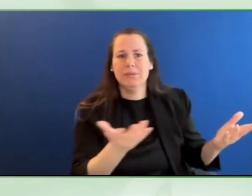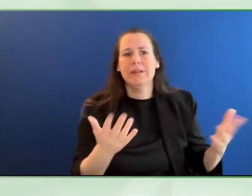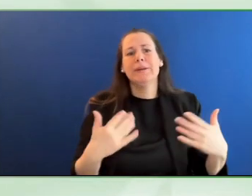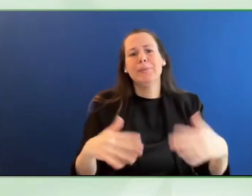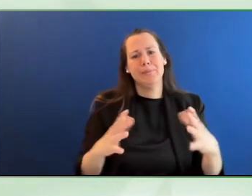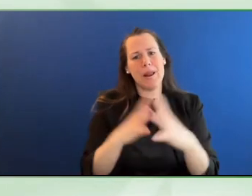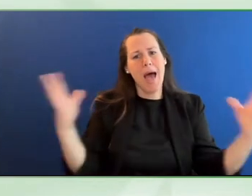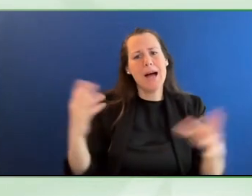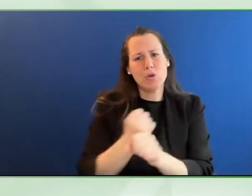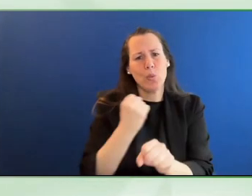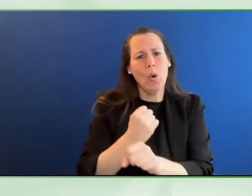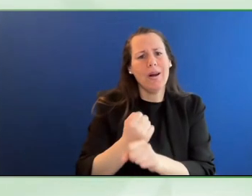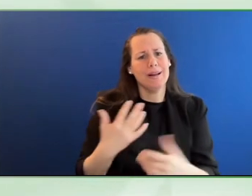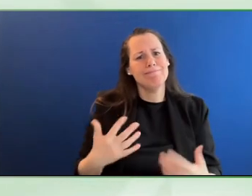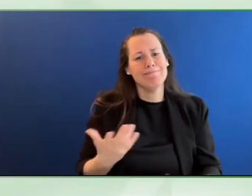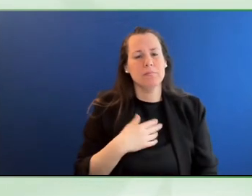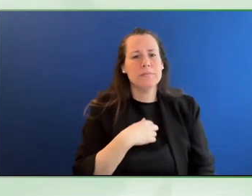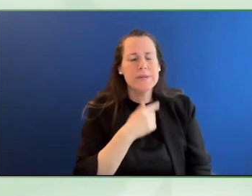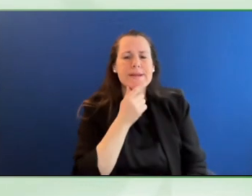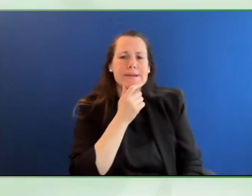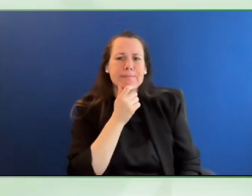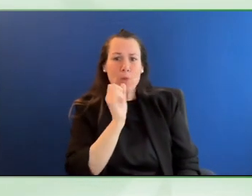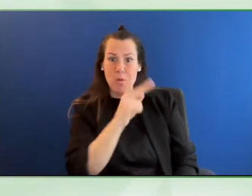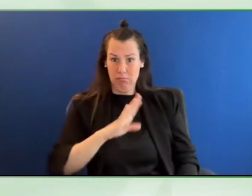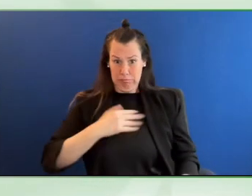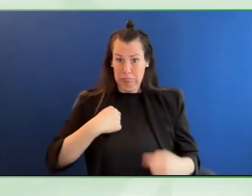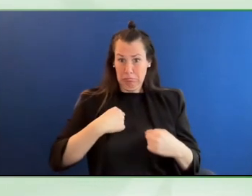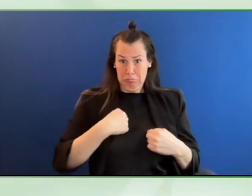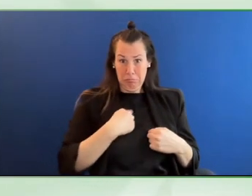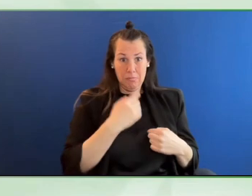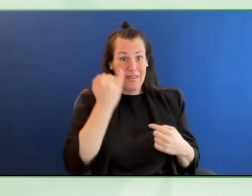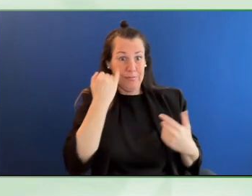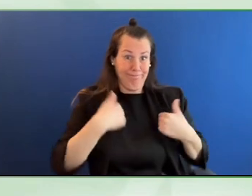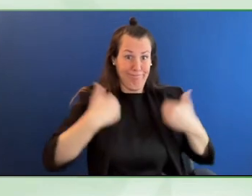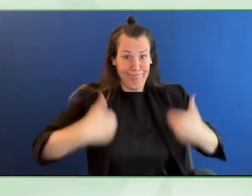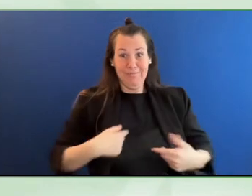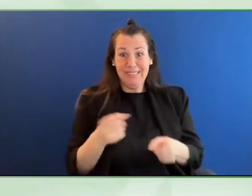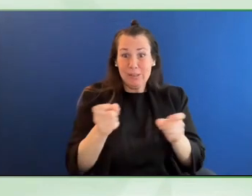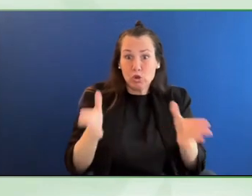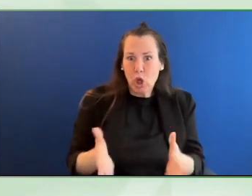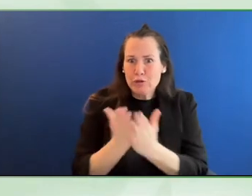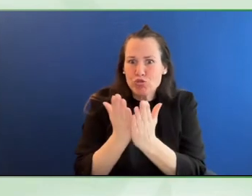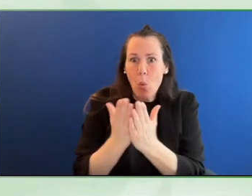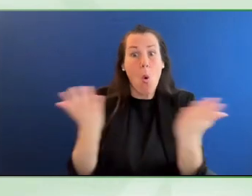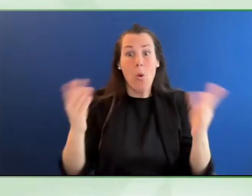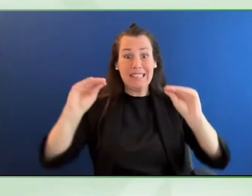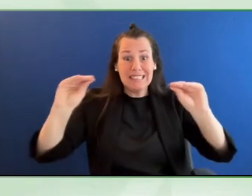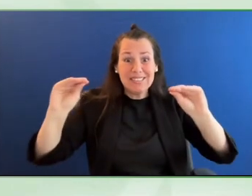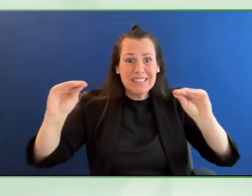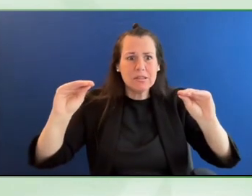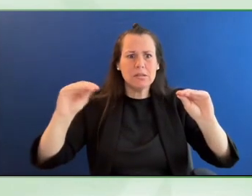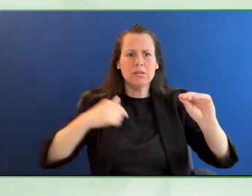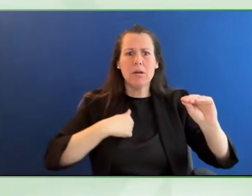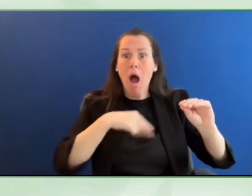morphic.org. And you can download it and try it. You can get in contact with us. We can do a Zoom